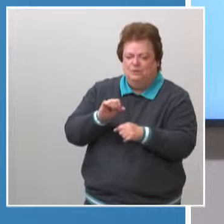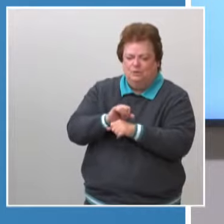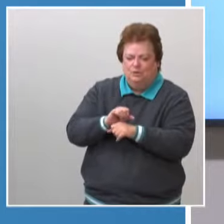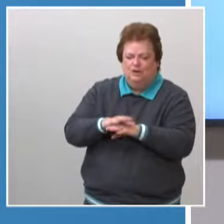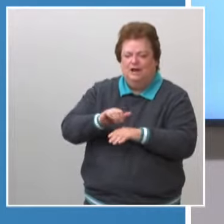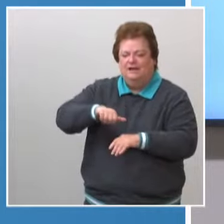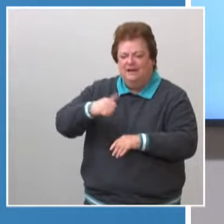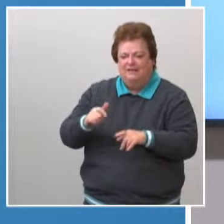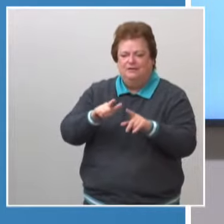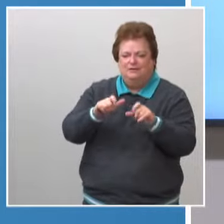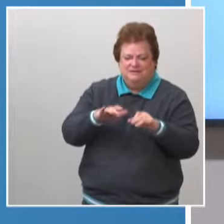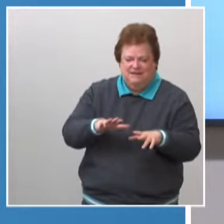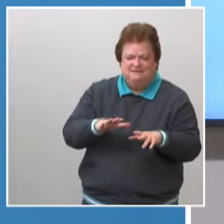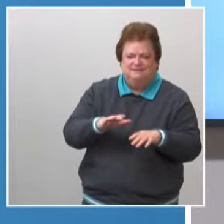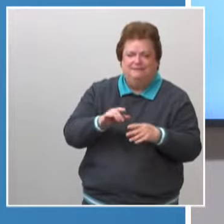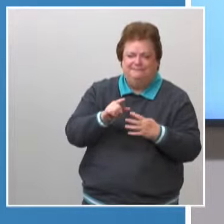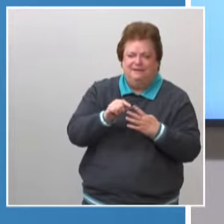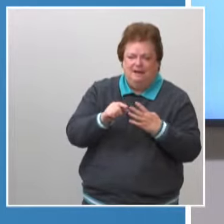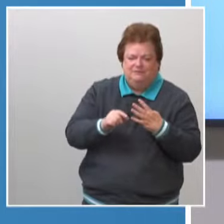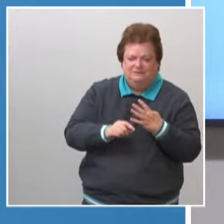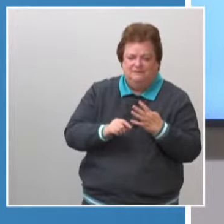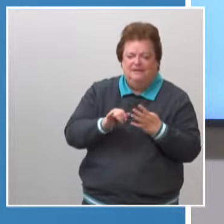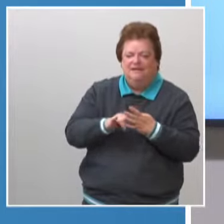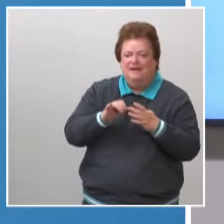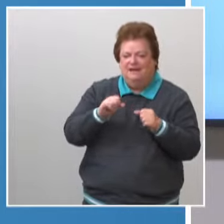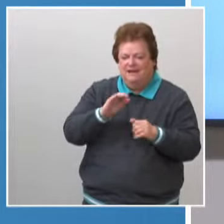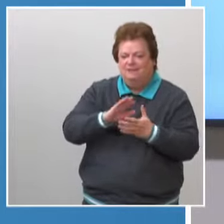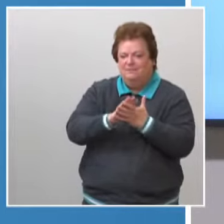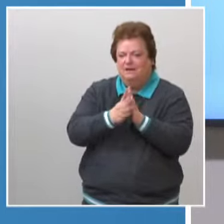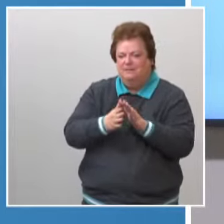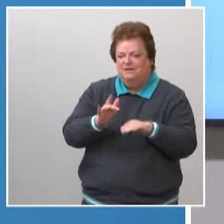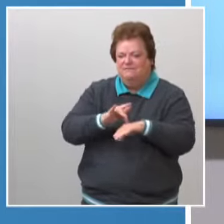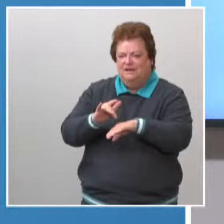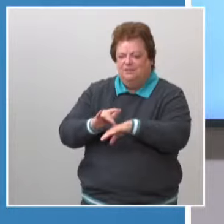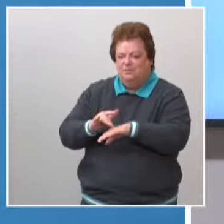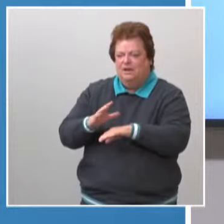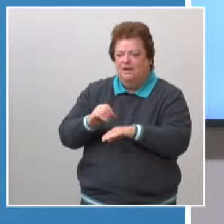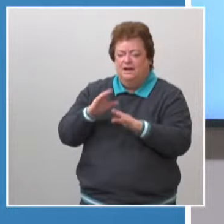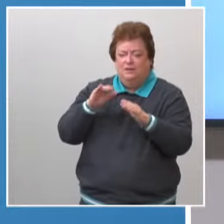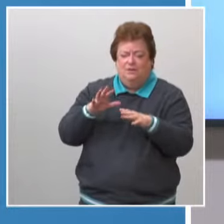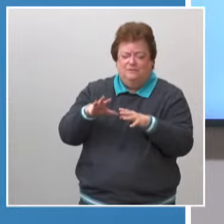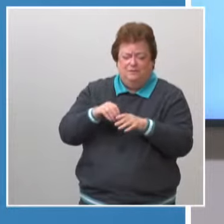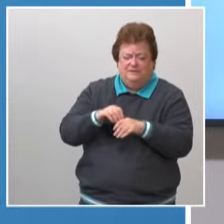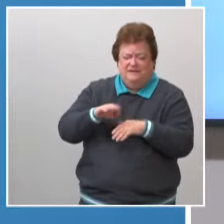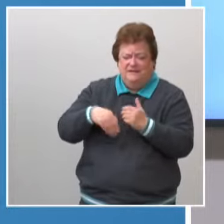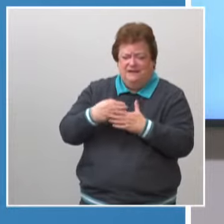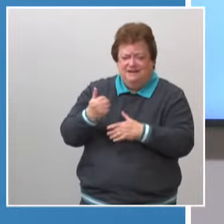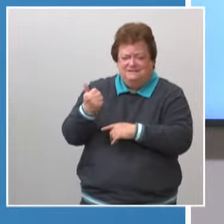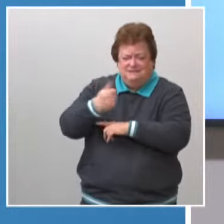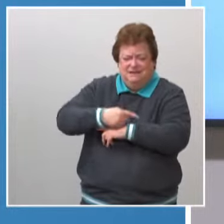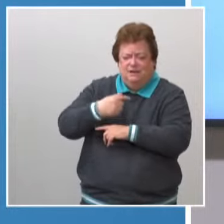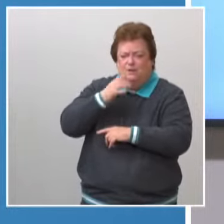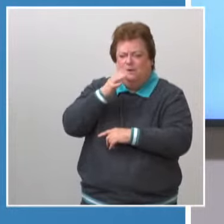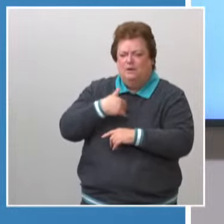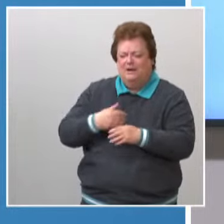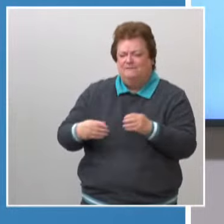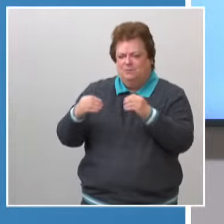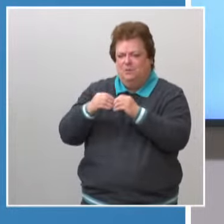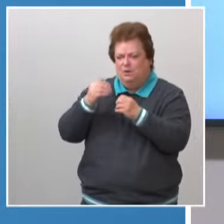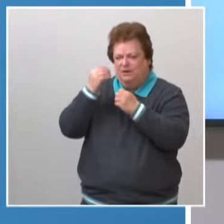other testing options that can be available in the community. And hopefully in the next 10 days, we'll have additional